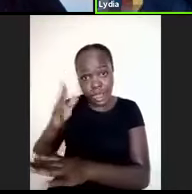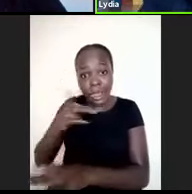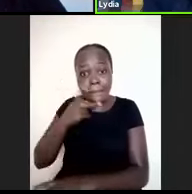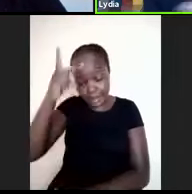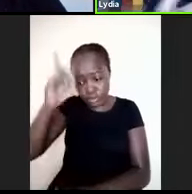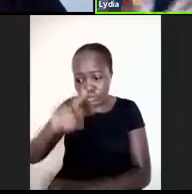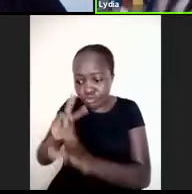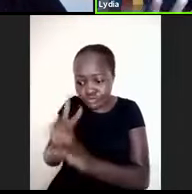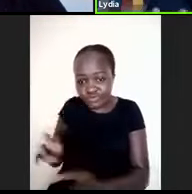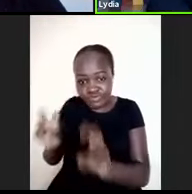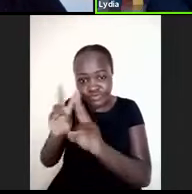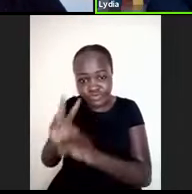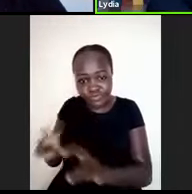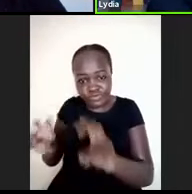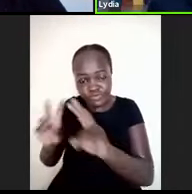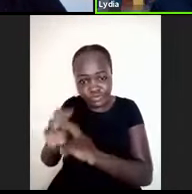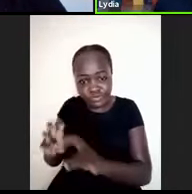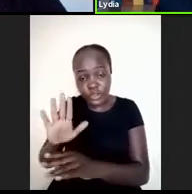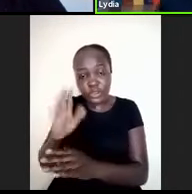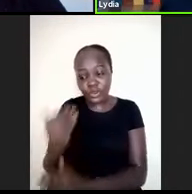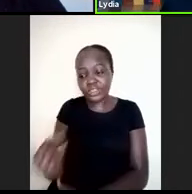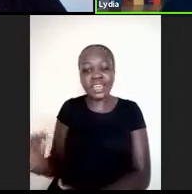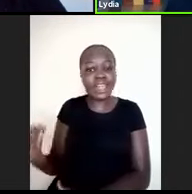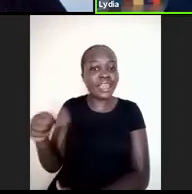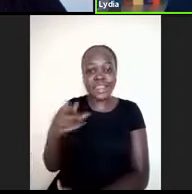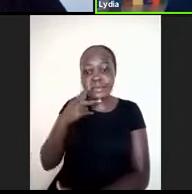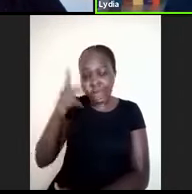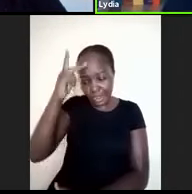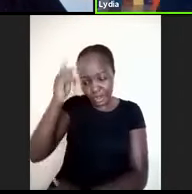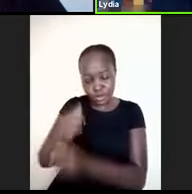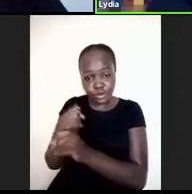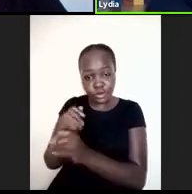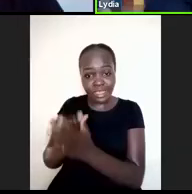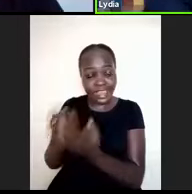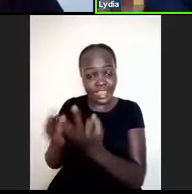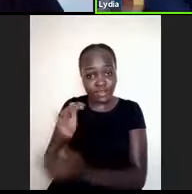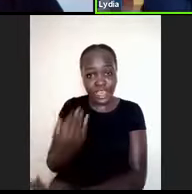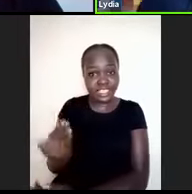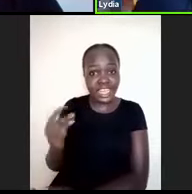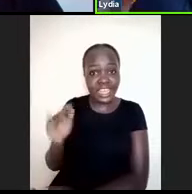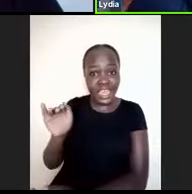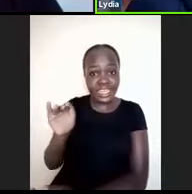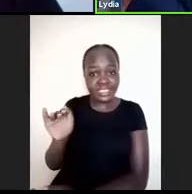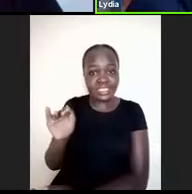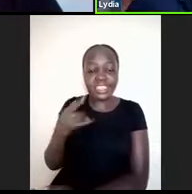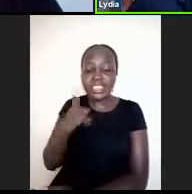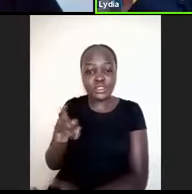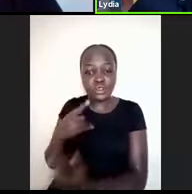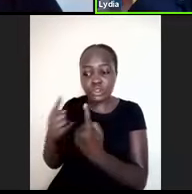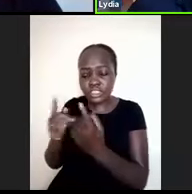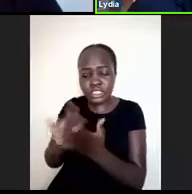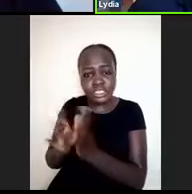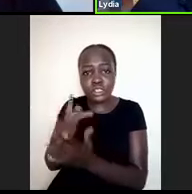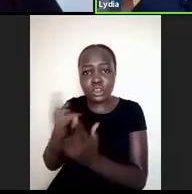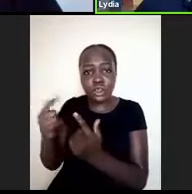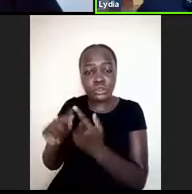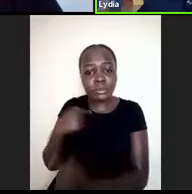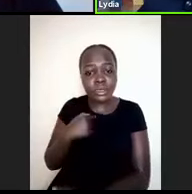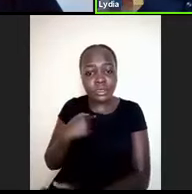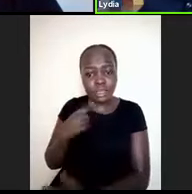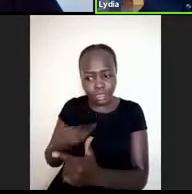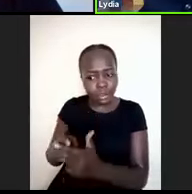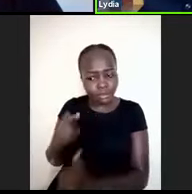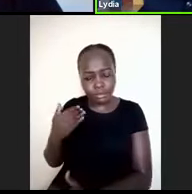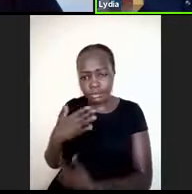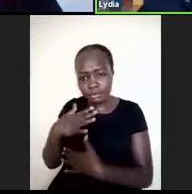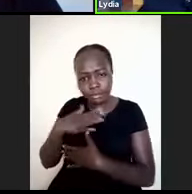child. I mean, any parent would do that if their child asks, tells you that Jesus talked to them. So I said, what were you doing when Jesus